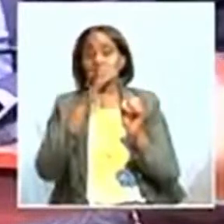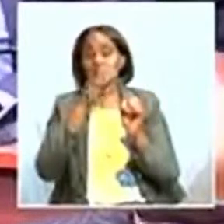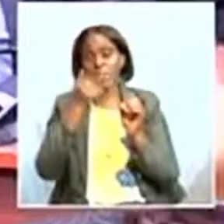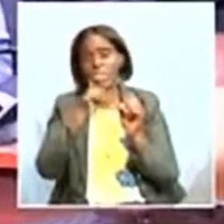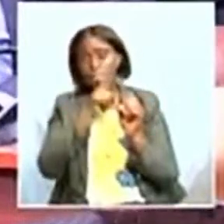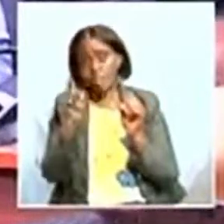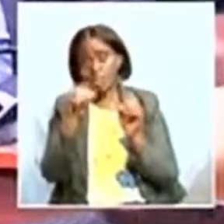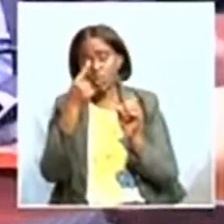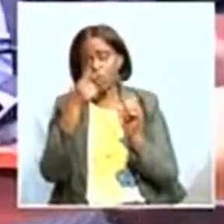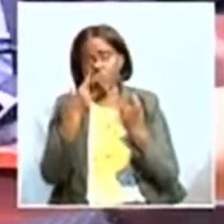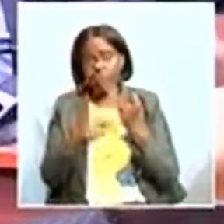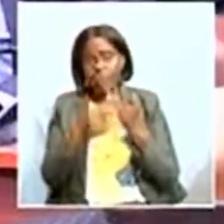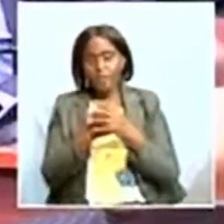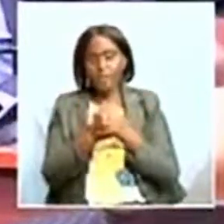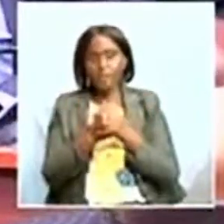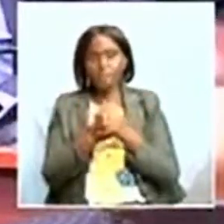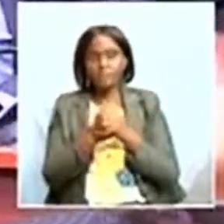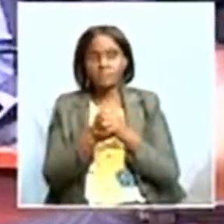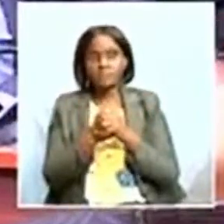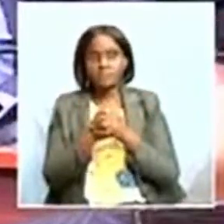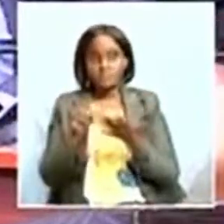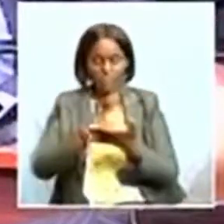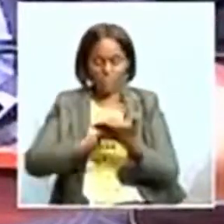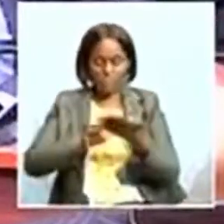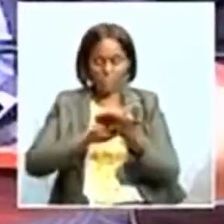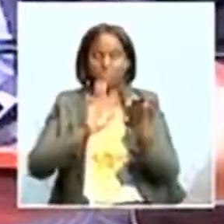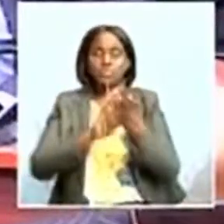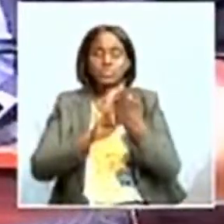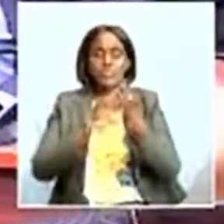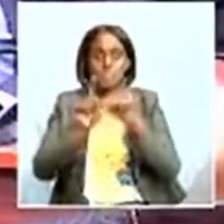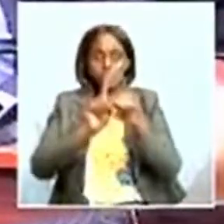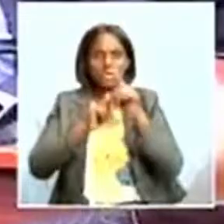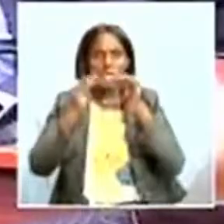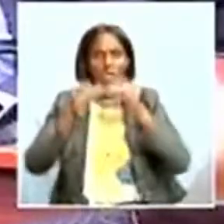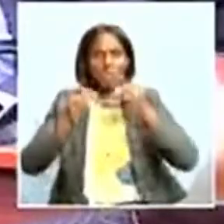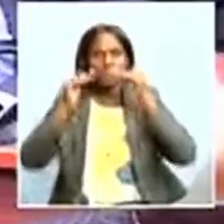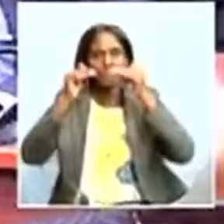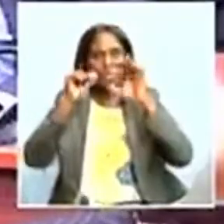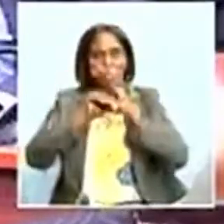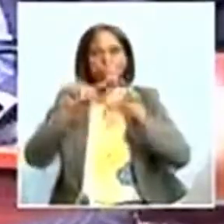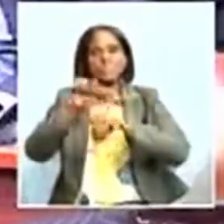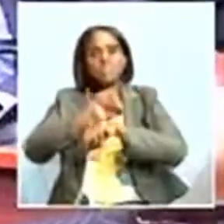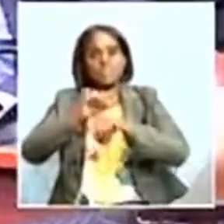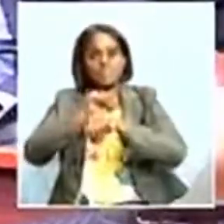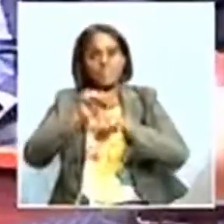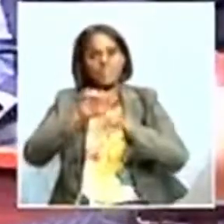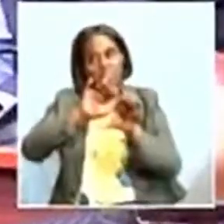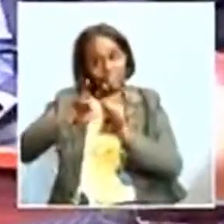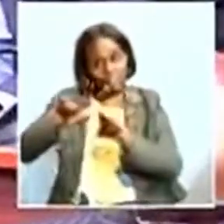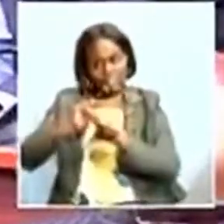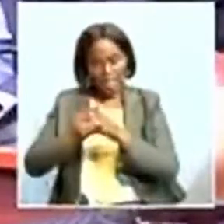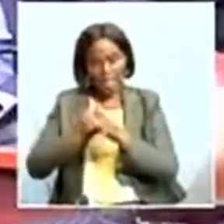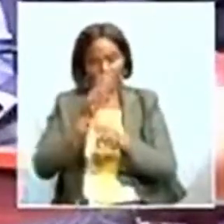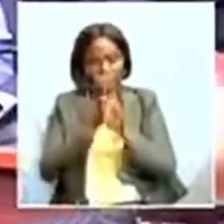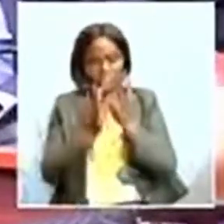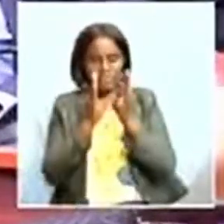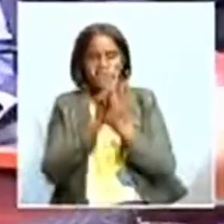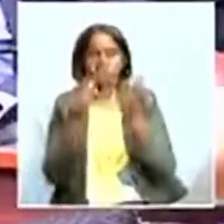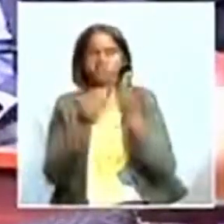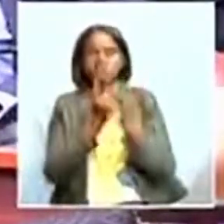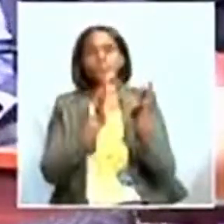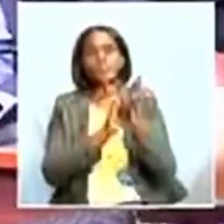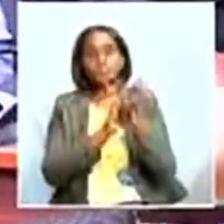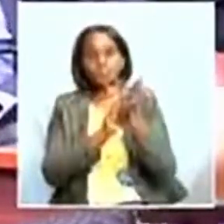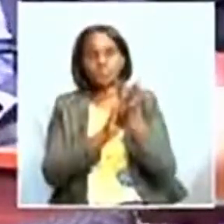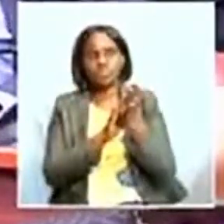those, the basic schools will be upgraded into secondary, besides us building new schools. You know that